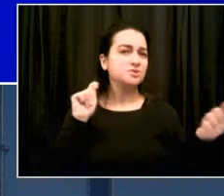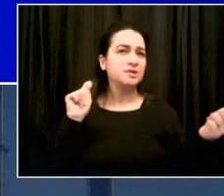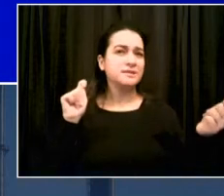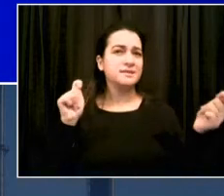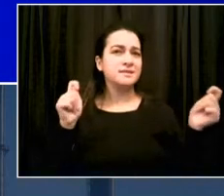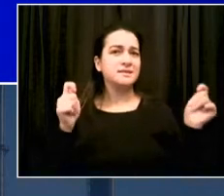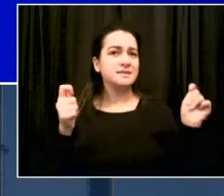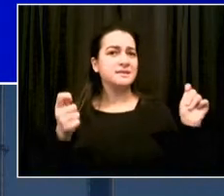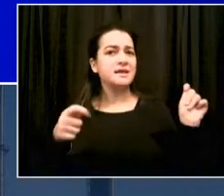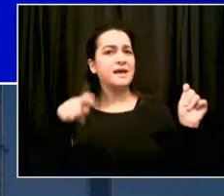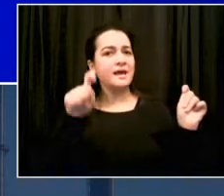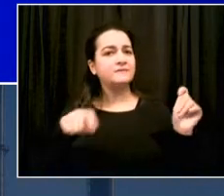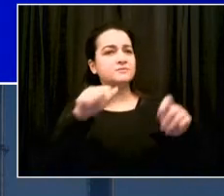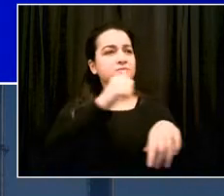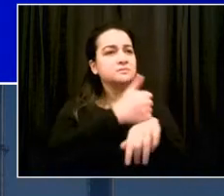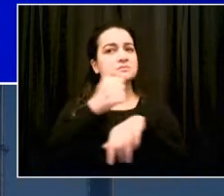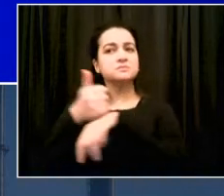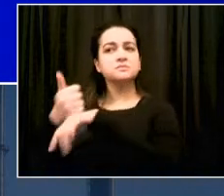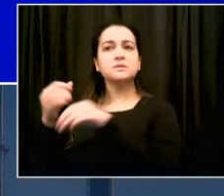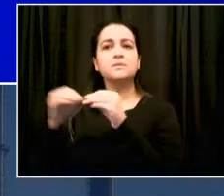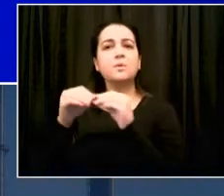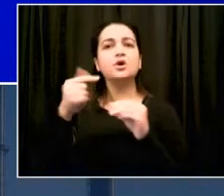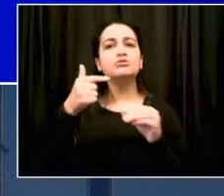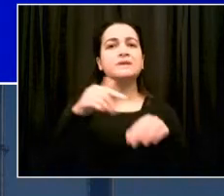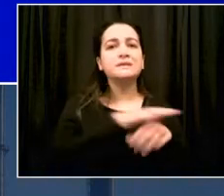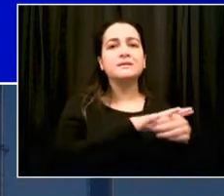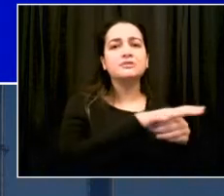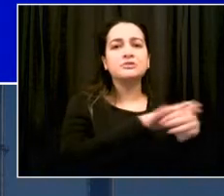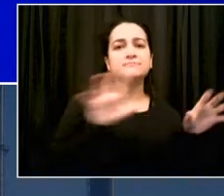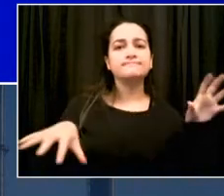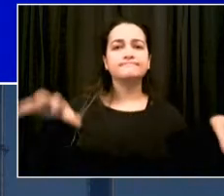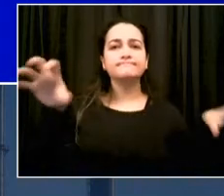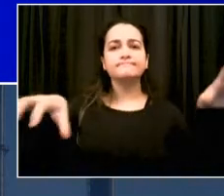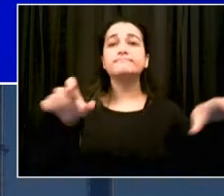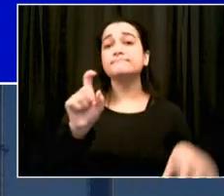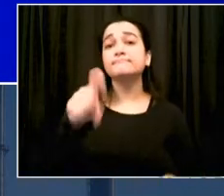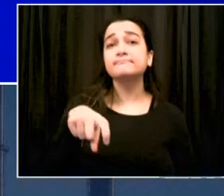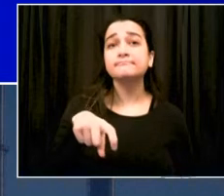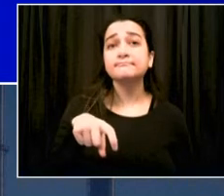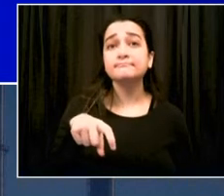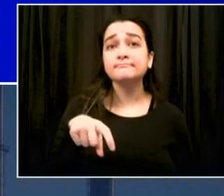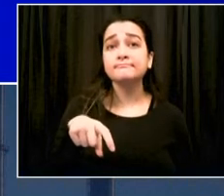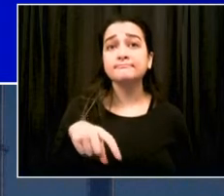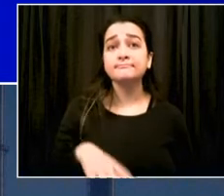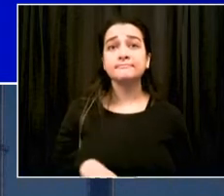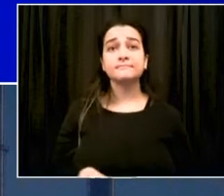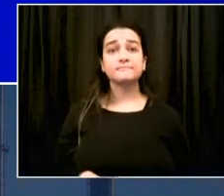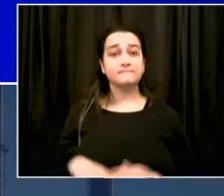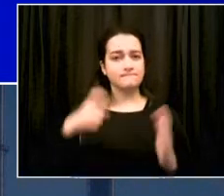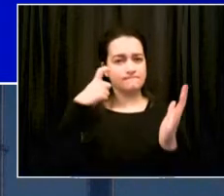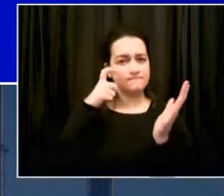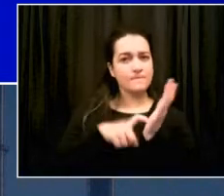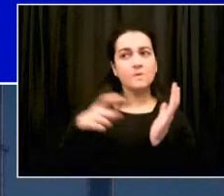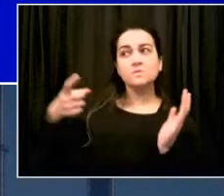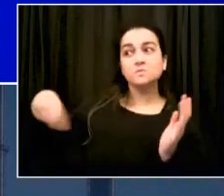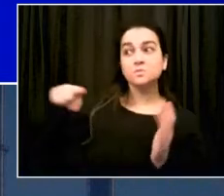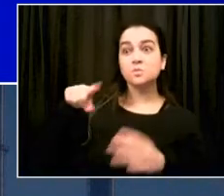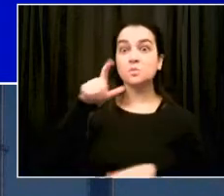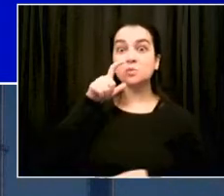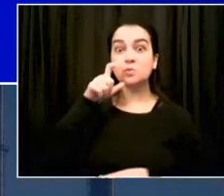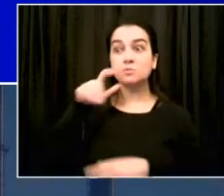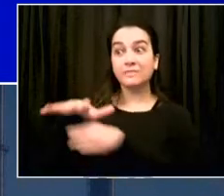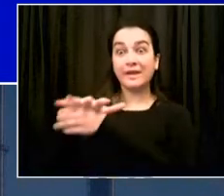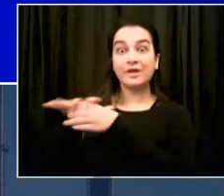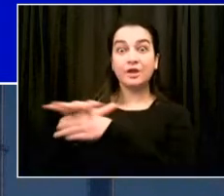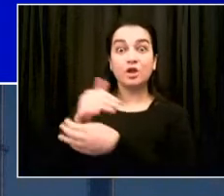lay the groundwork for a citywide environmental justice plan. This is the kind of change we want to make in our city, because